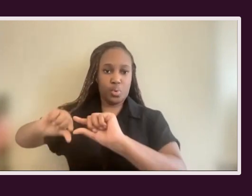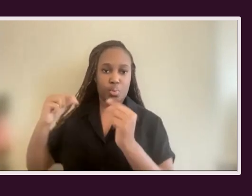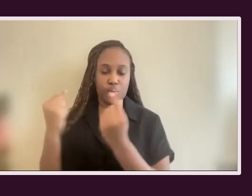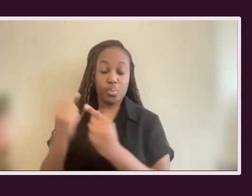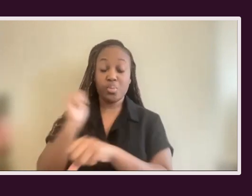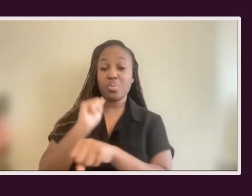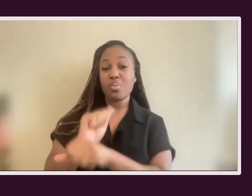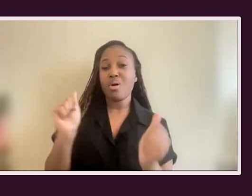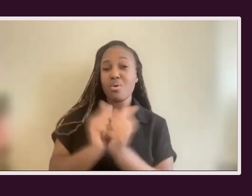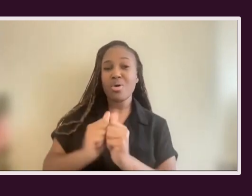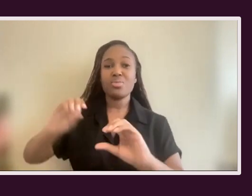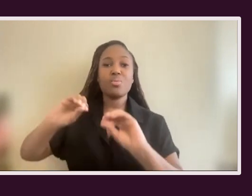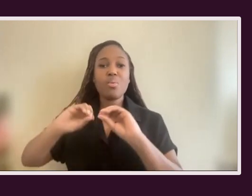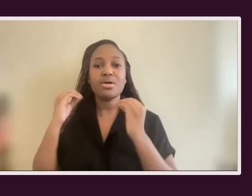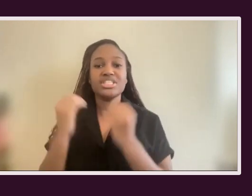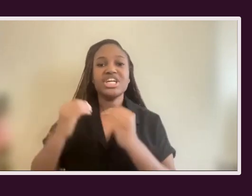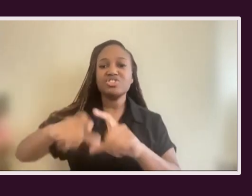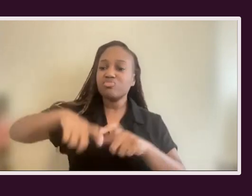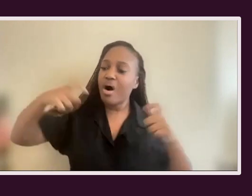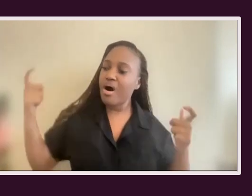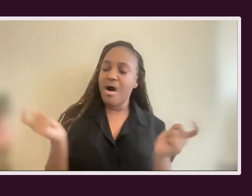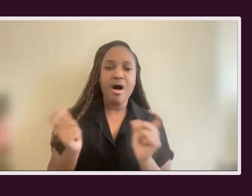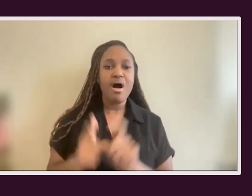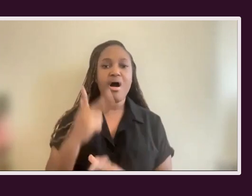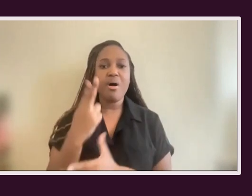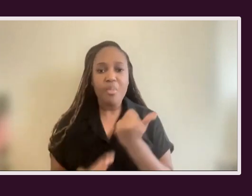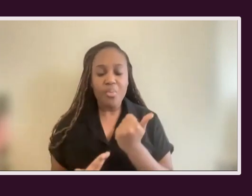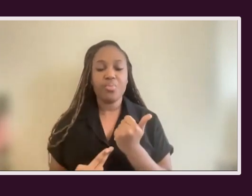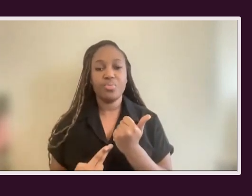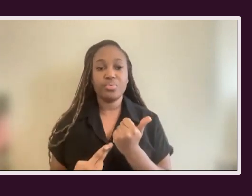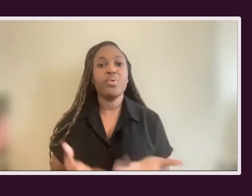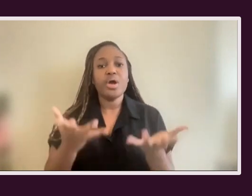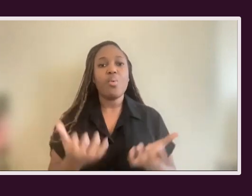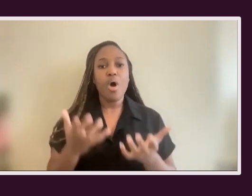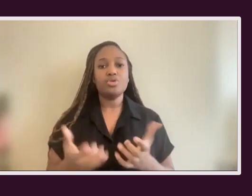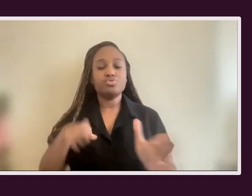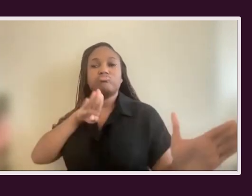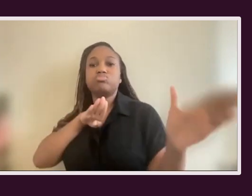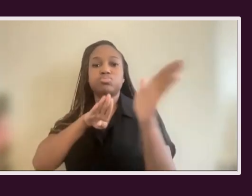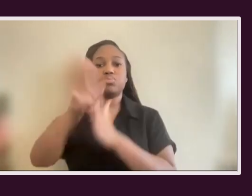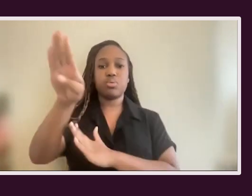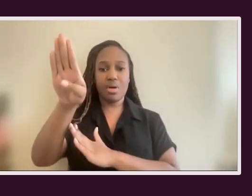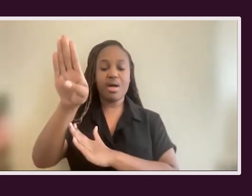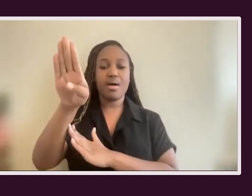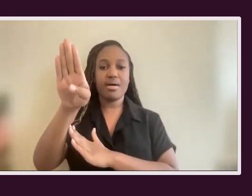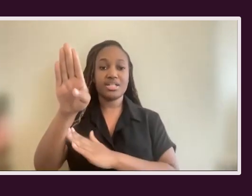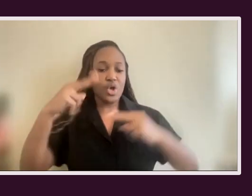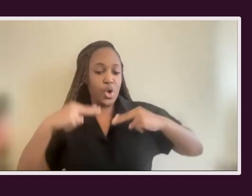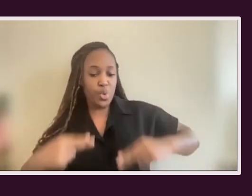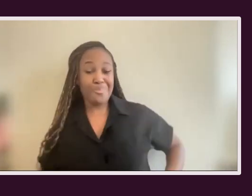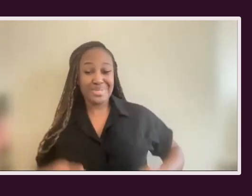and small, and we exist to break down real or perceived barriers to reaching our highest potential as humans and